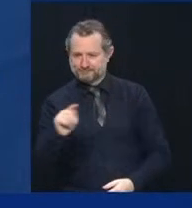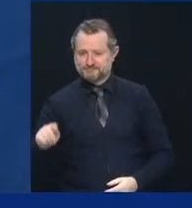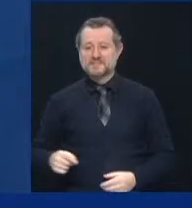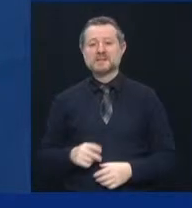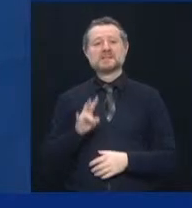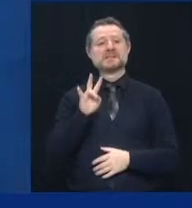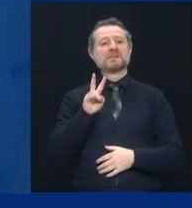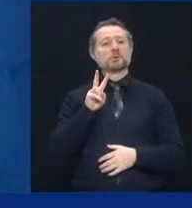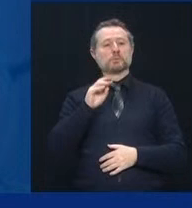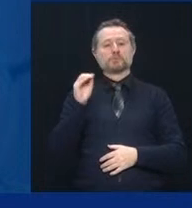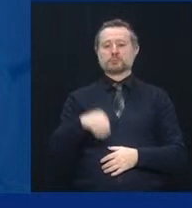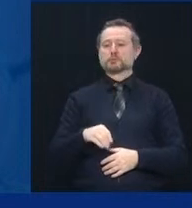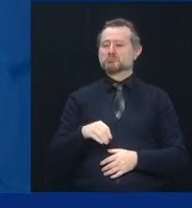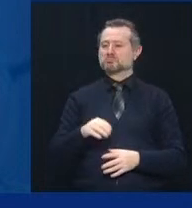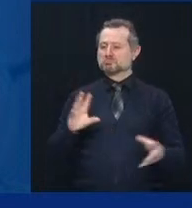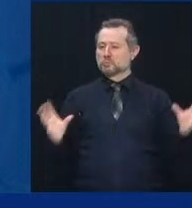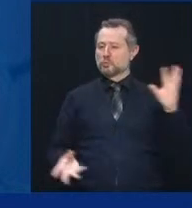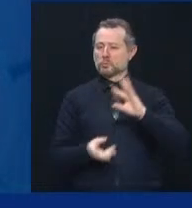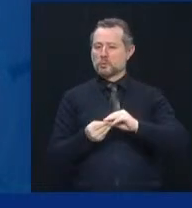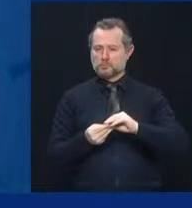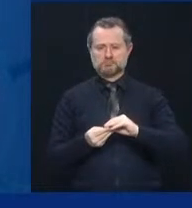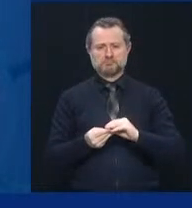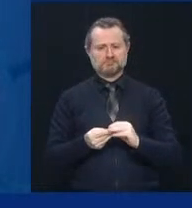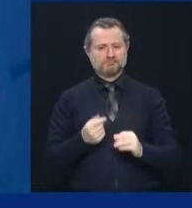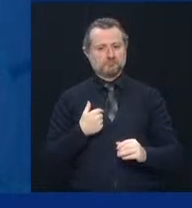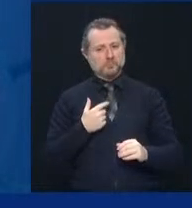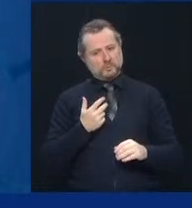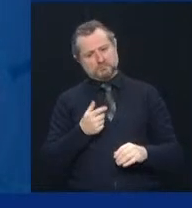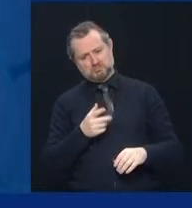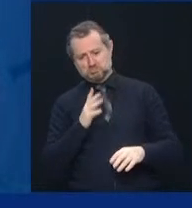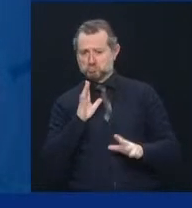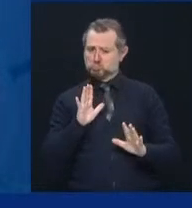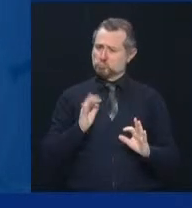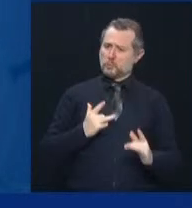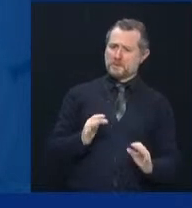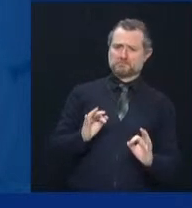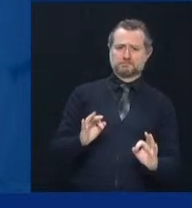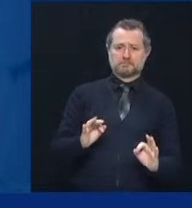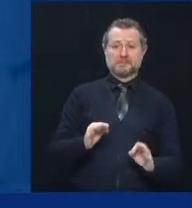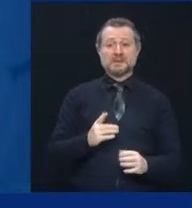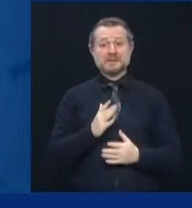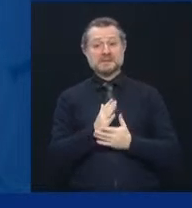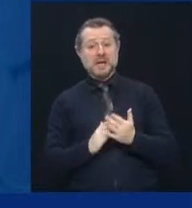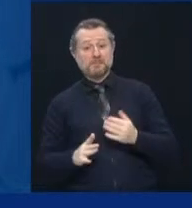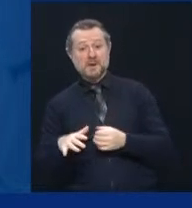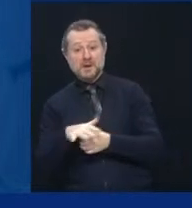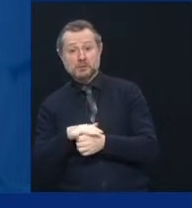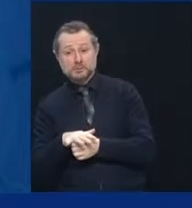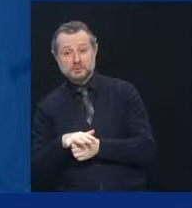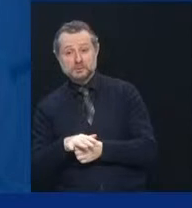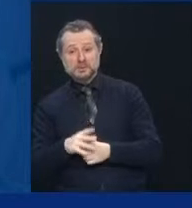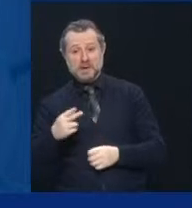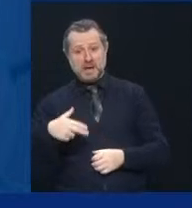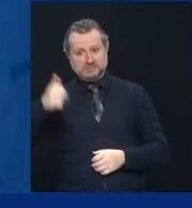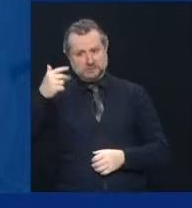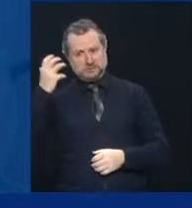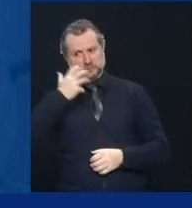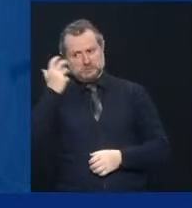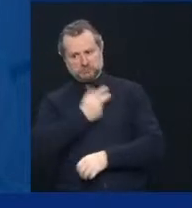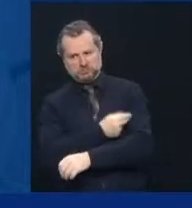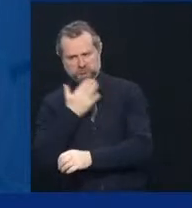72% is the overall norm. Some areas have taken a higher percentage, some have taken a lower